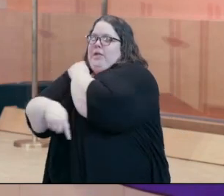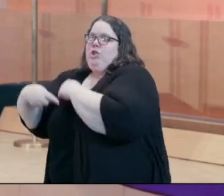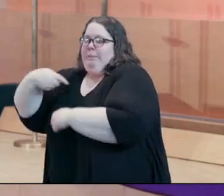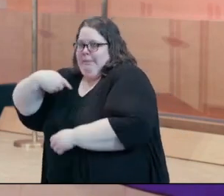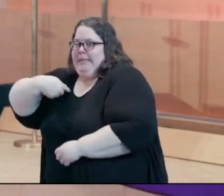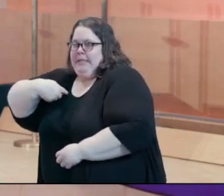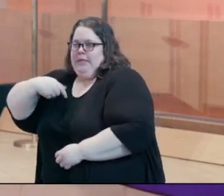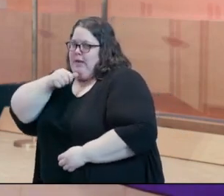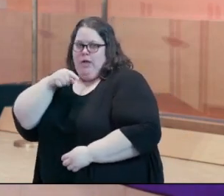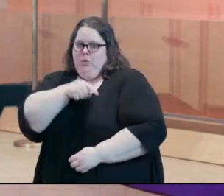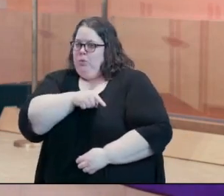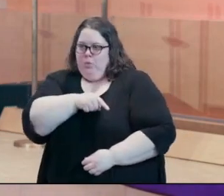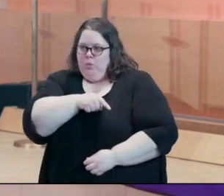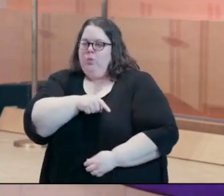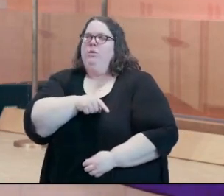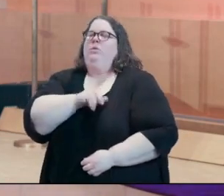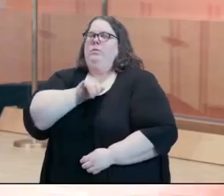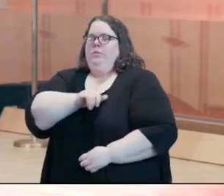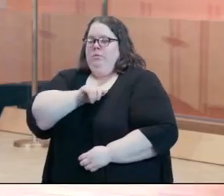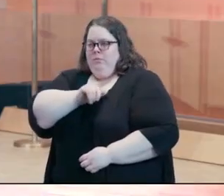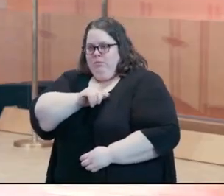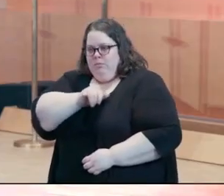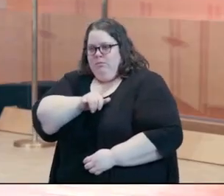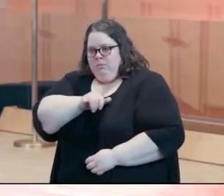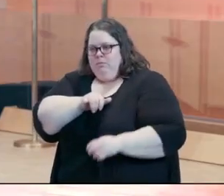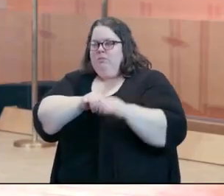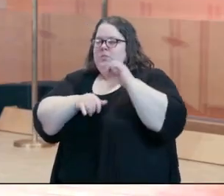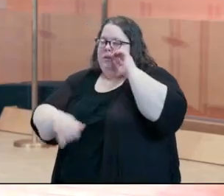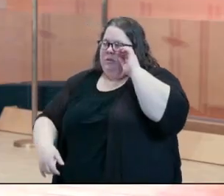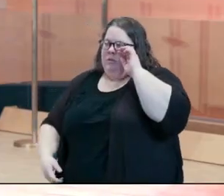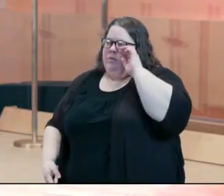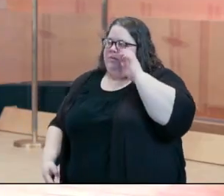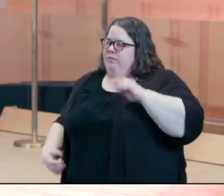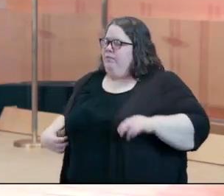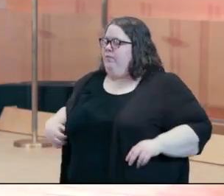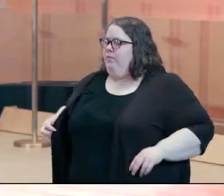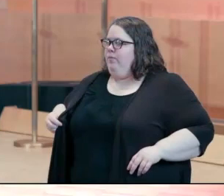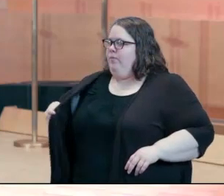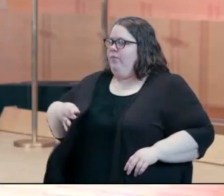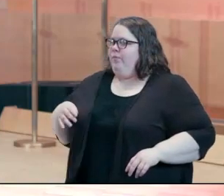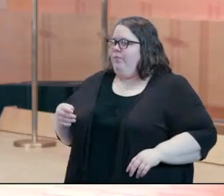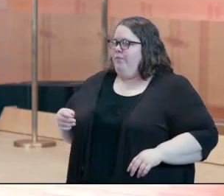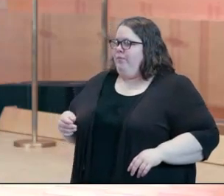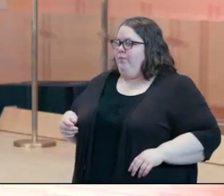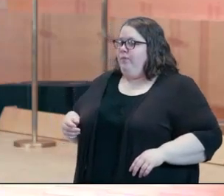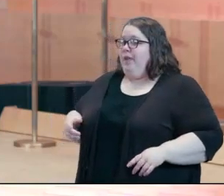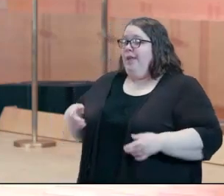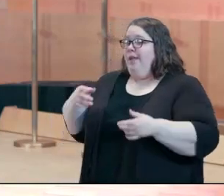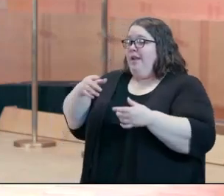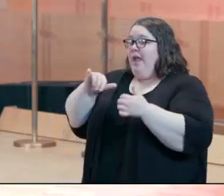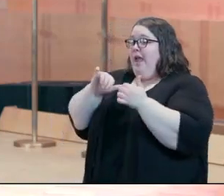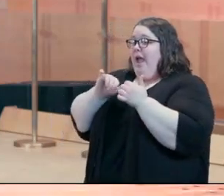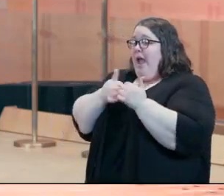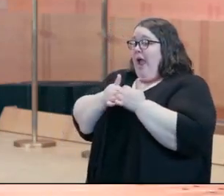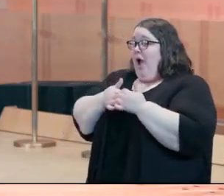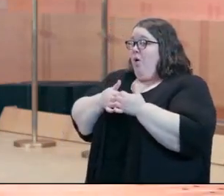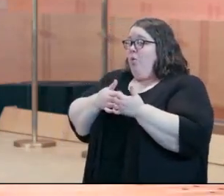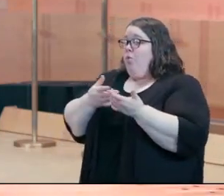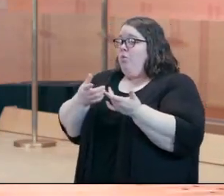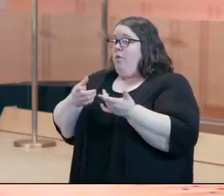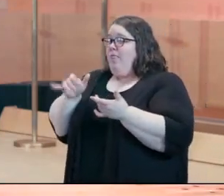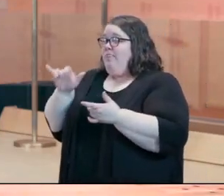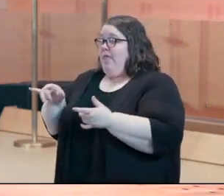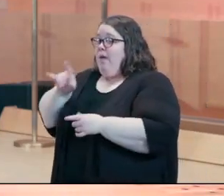And that right there is the thread that leads all the way to Jesus, because Jesus is the fulfillment